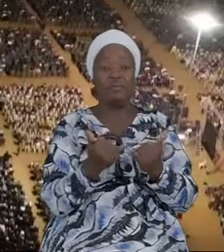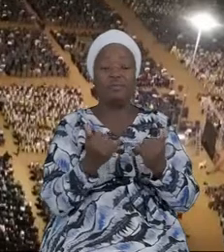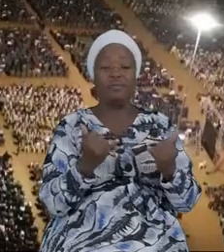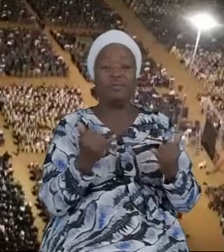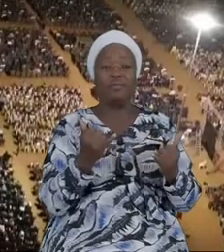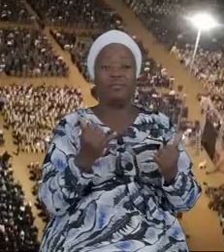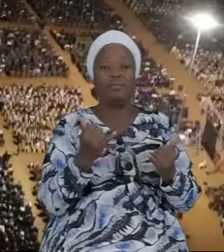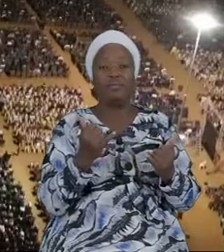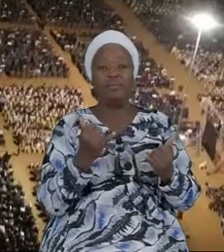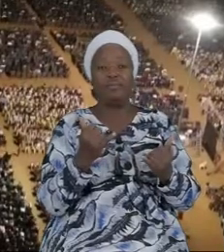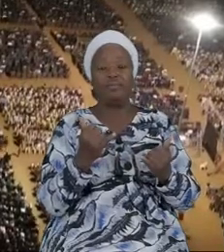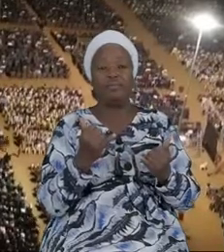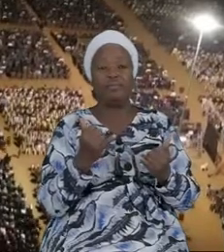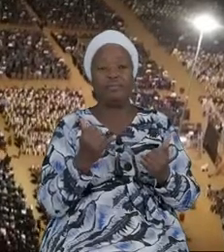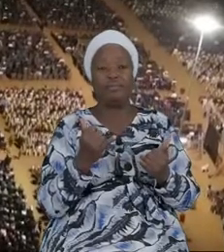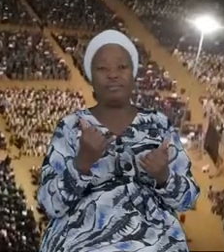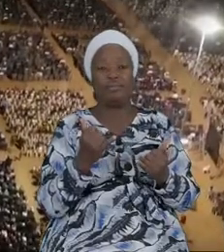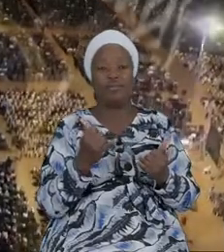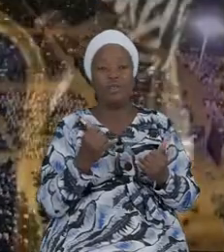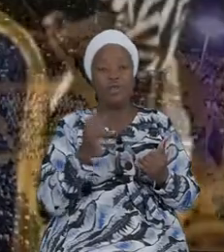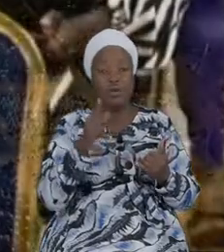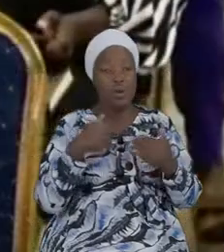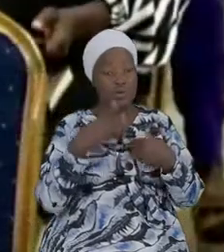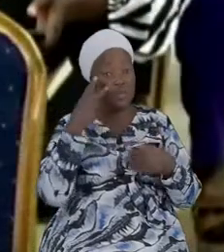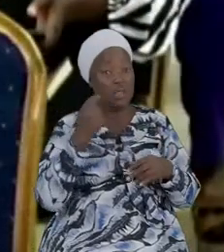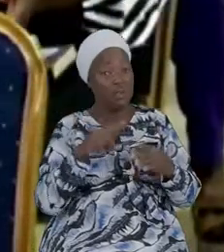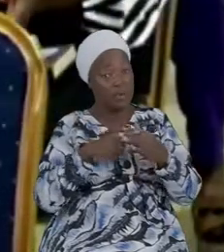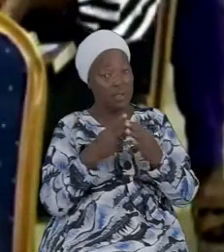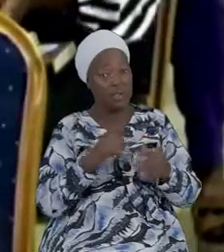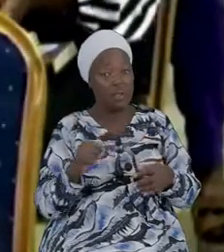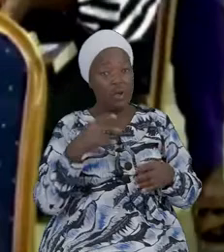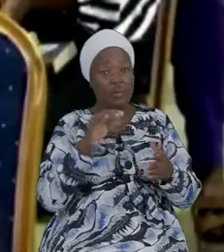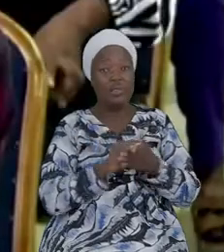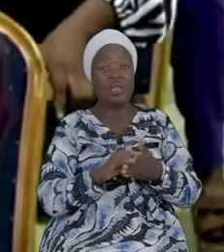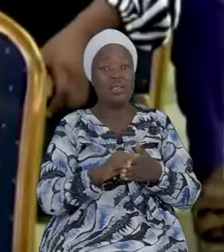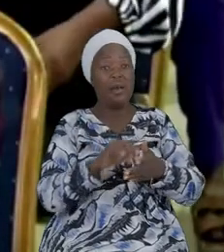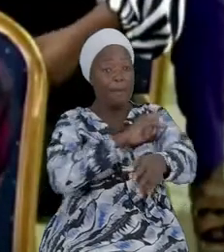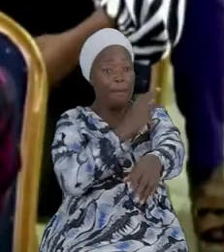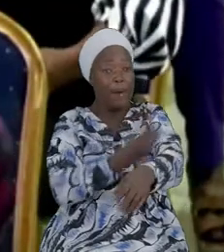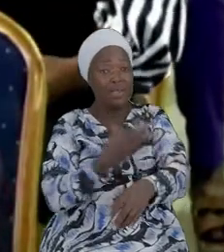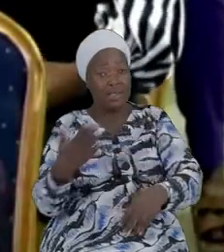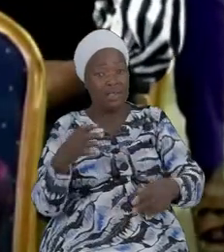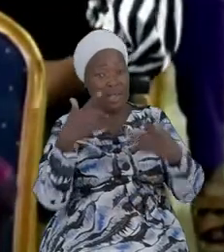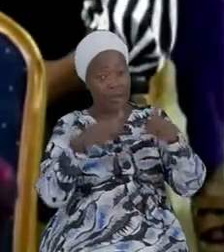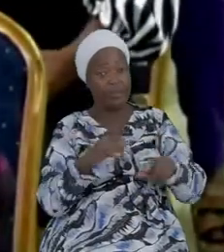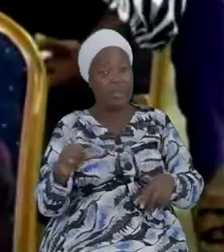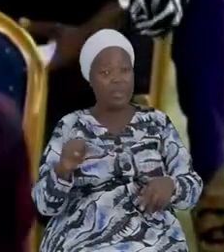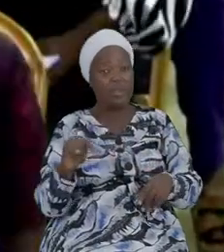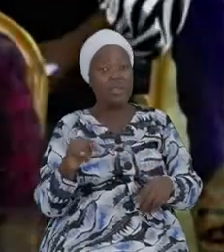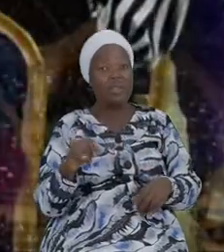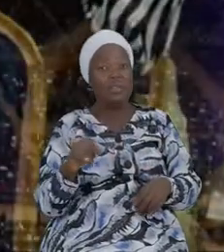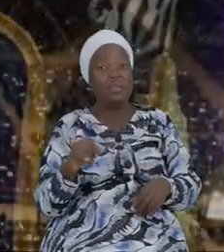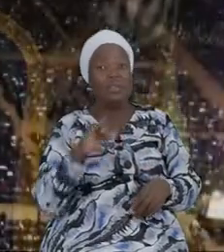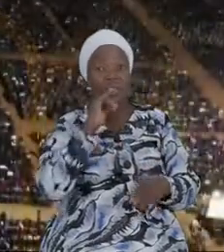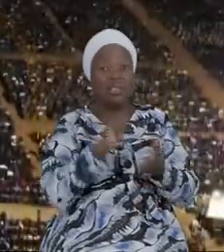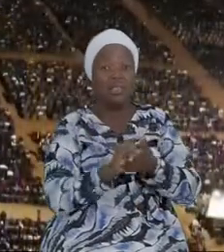eyes closed. You see, the beginning of that mighty thing happening is that they